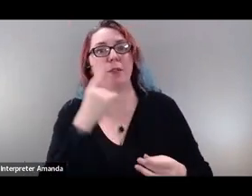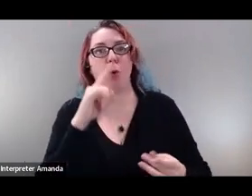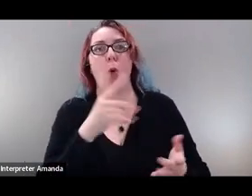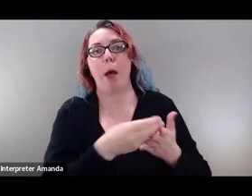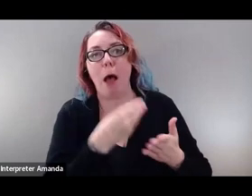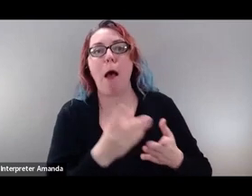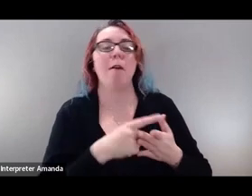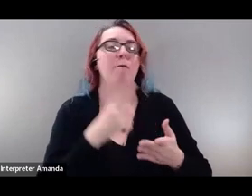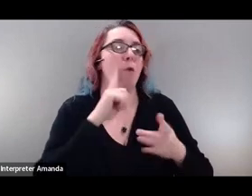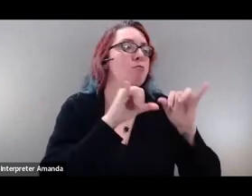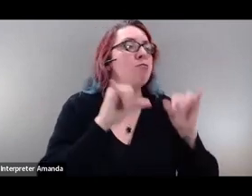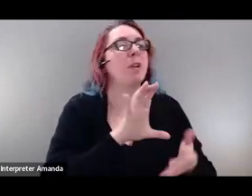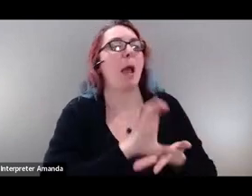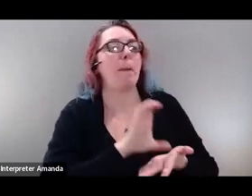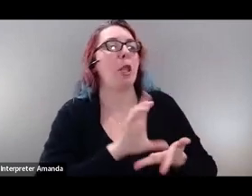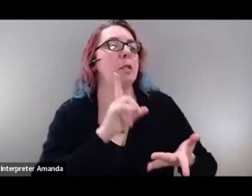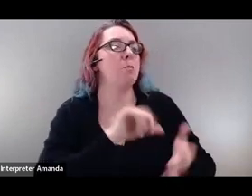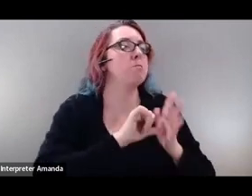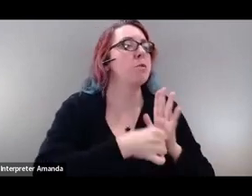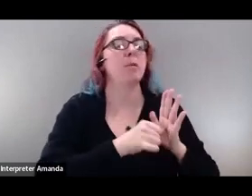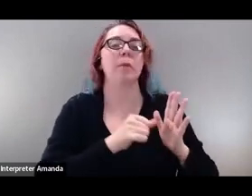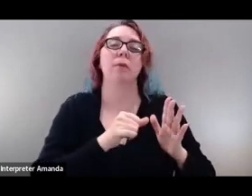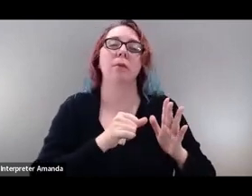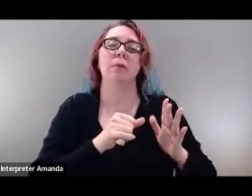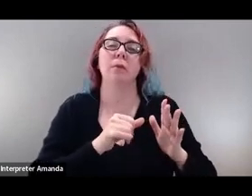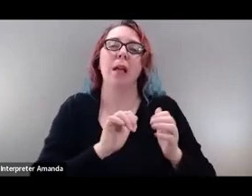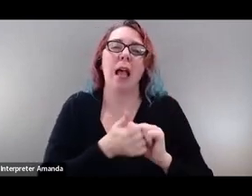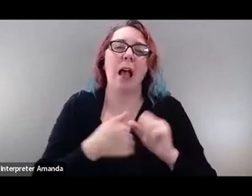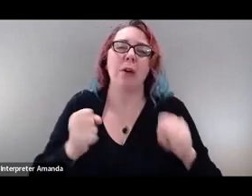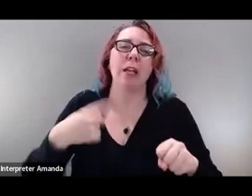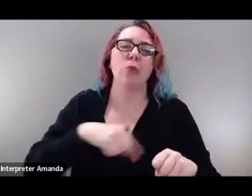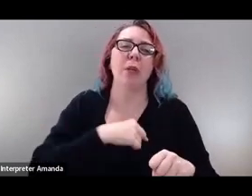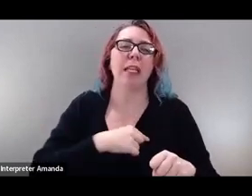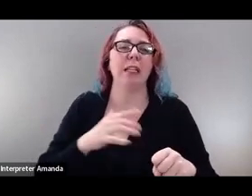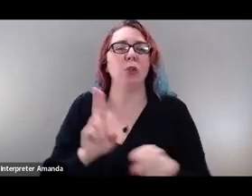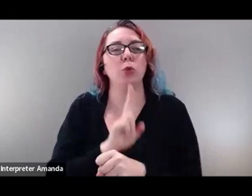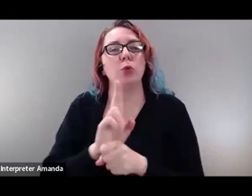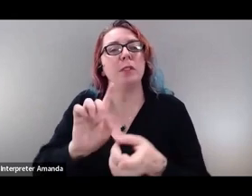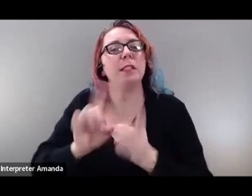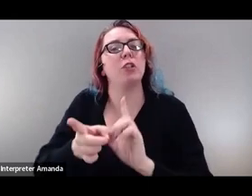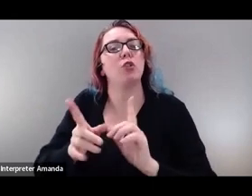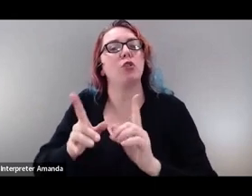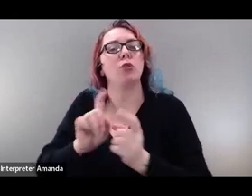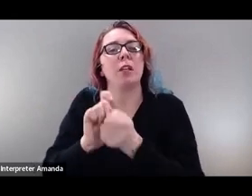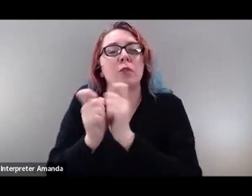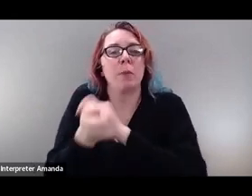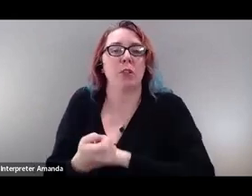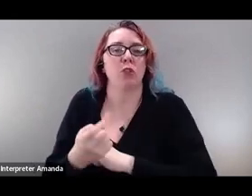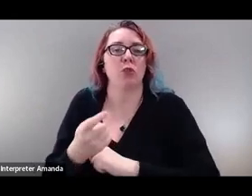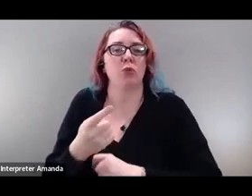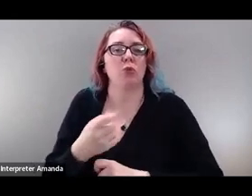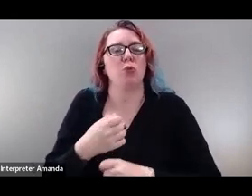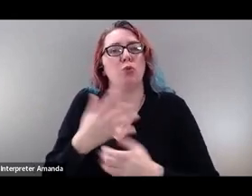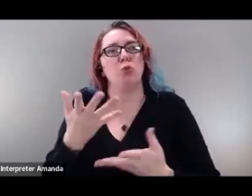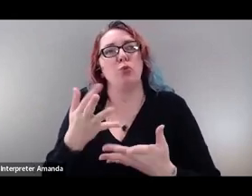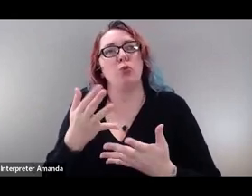could perhaps give the art sector an occasion to act with more reciprocity and accountability? How do you create a